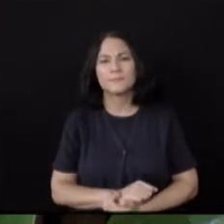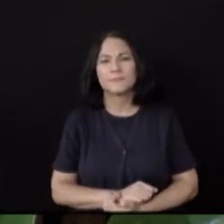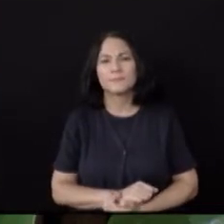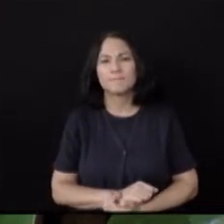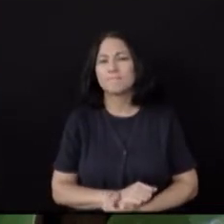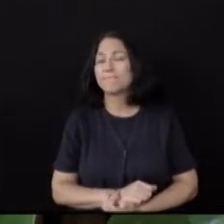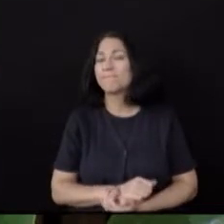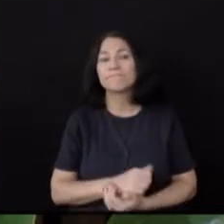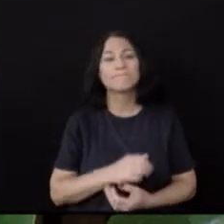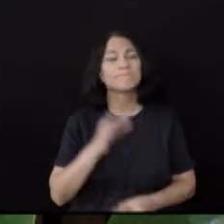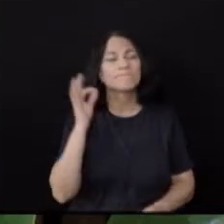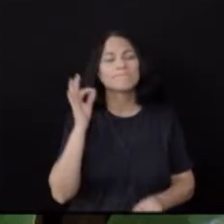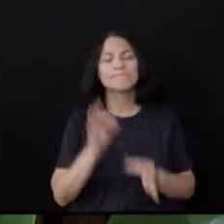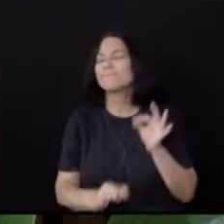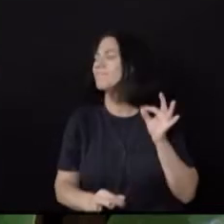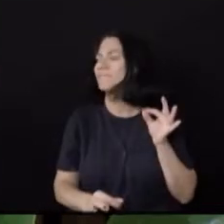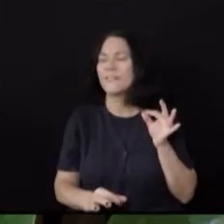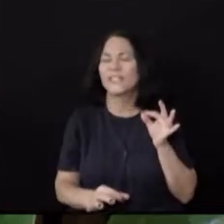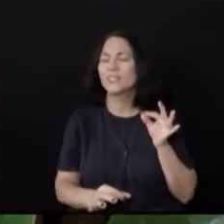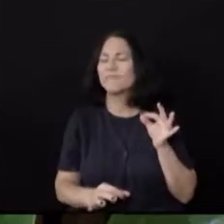It's not fair,